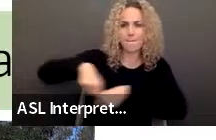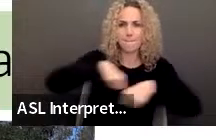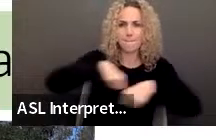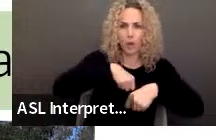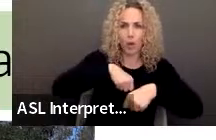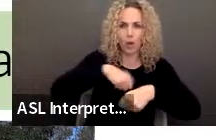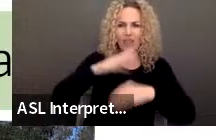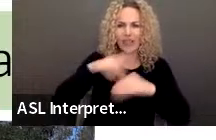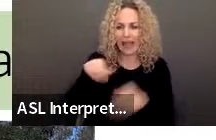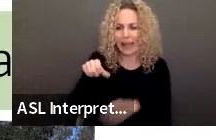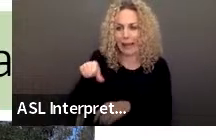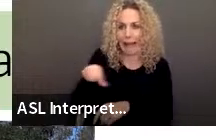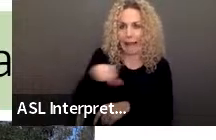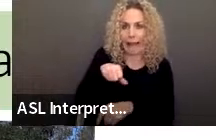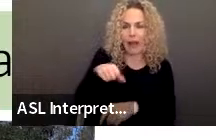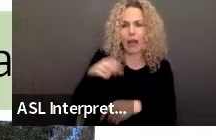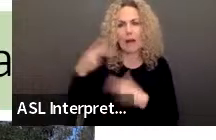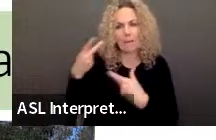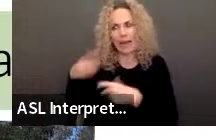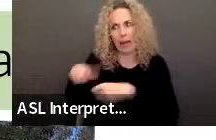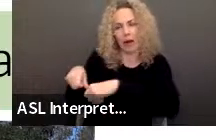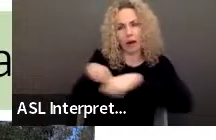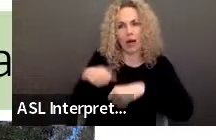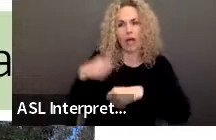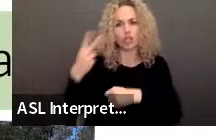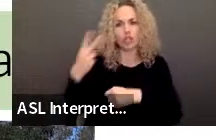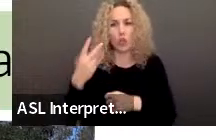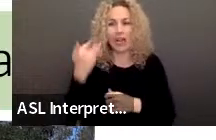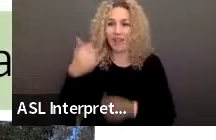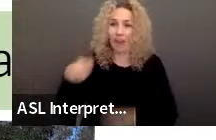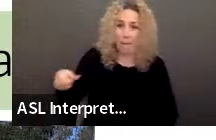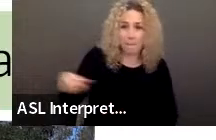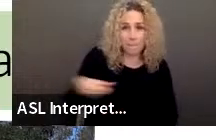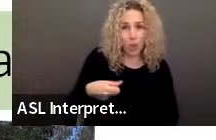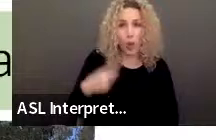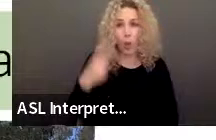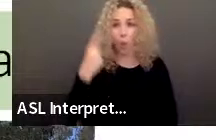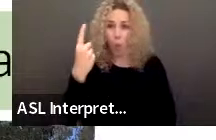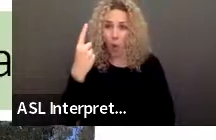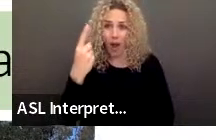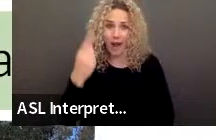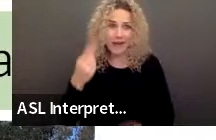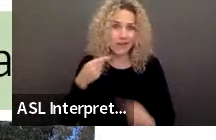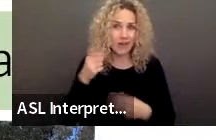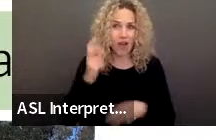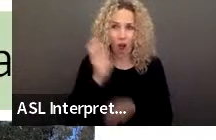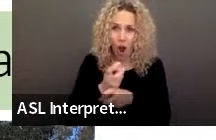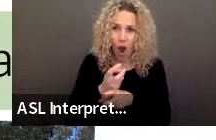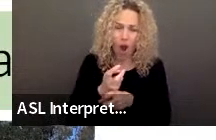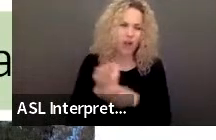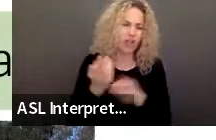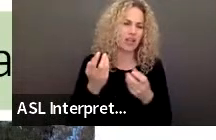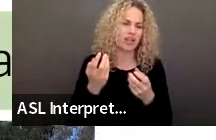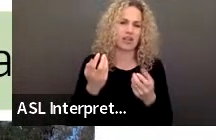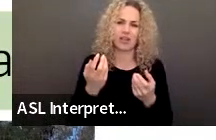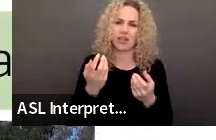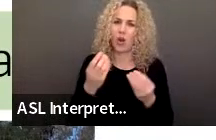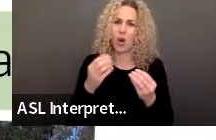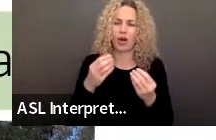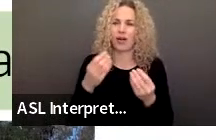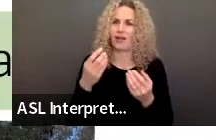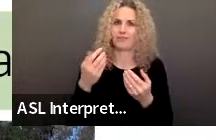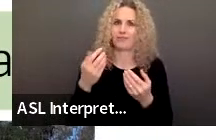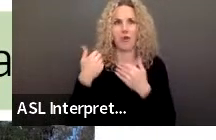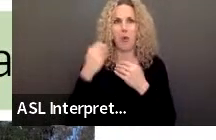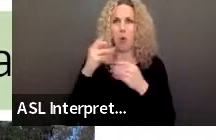if carrying something through a wagon is too difficult for one person to do alone, or it's just a task that's more enjoyable shared,